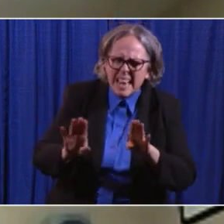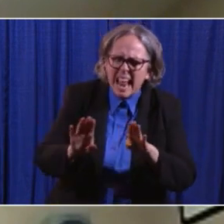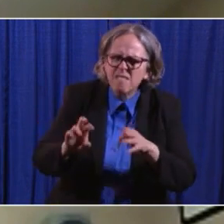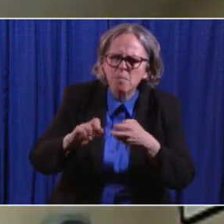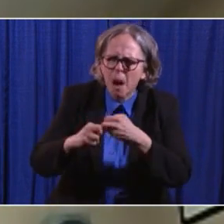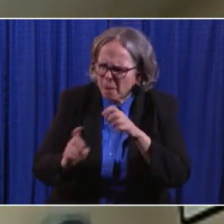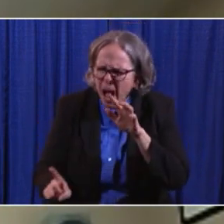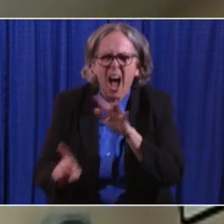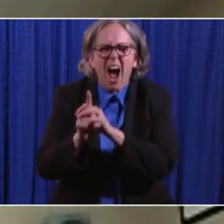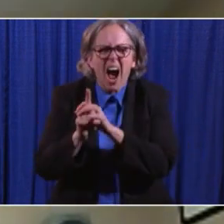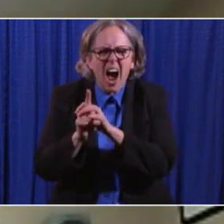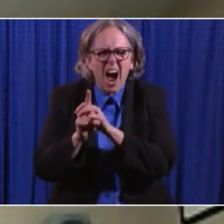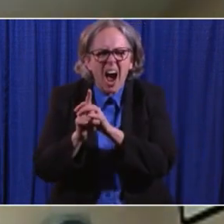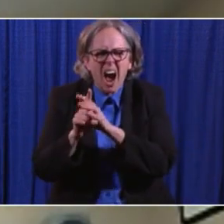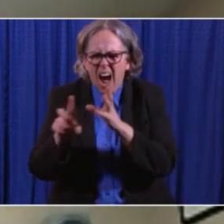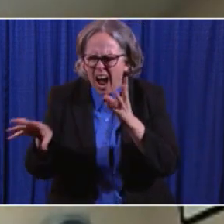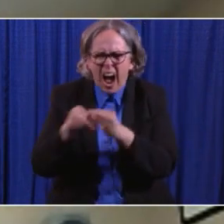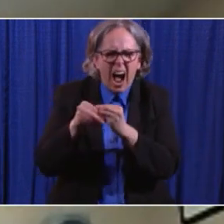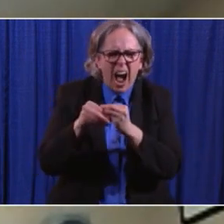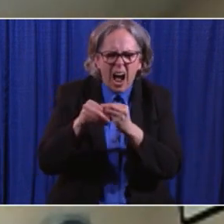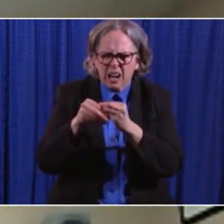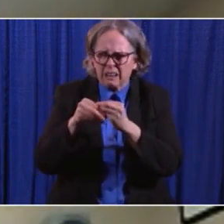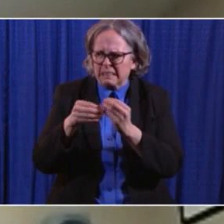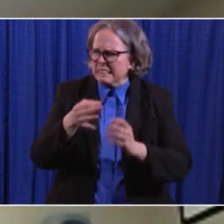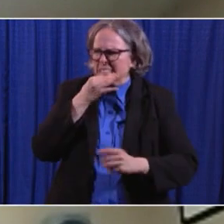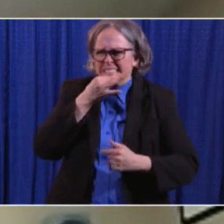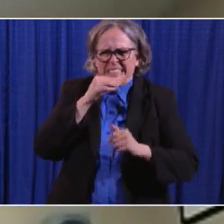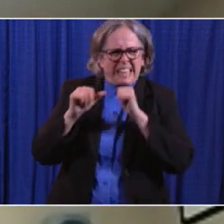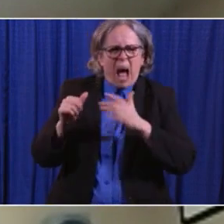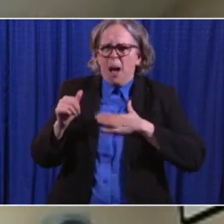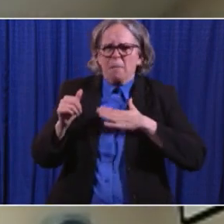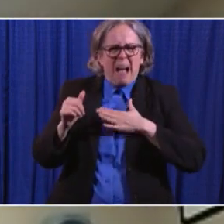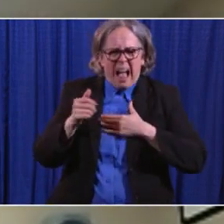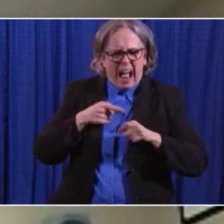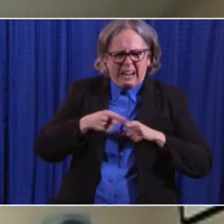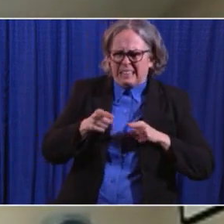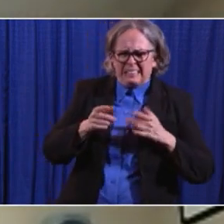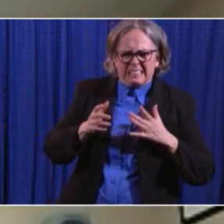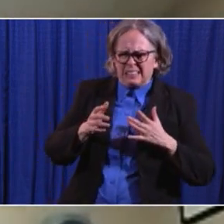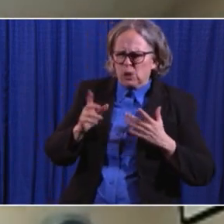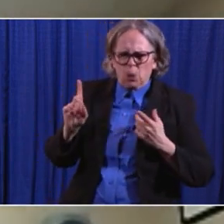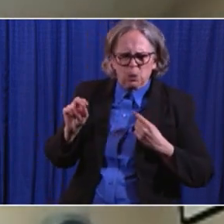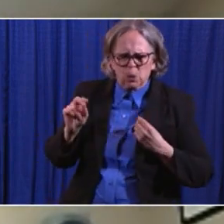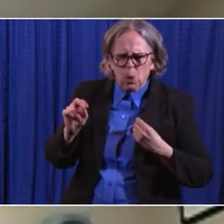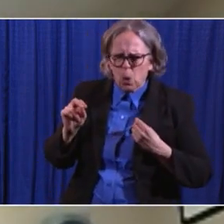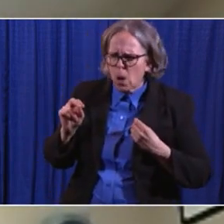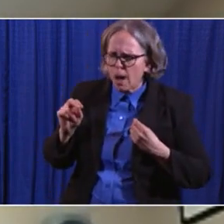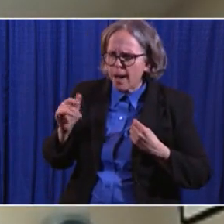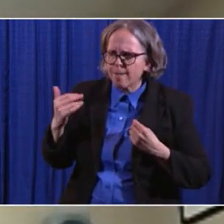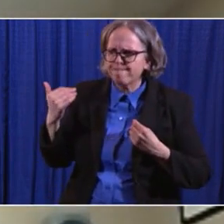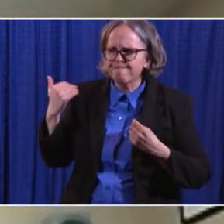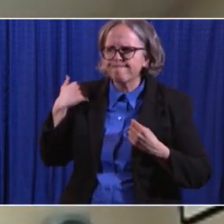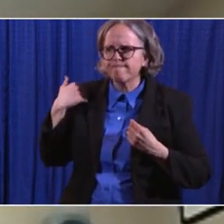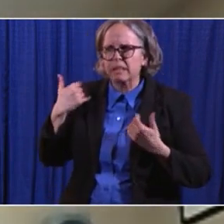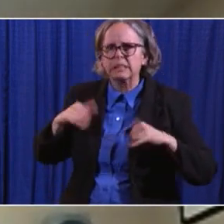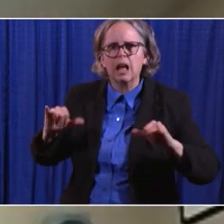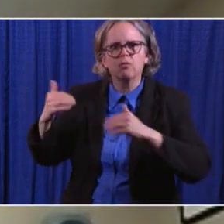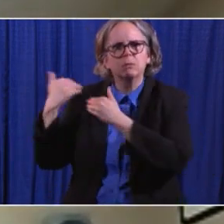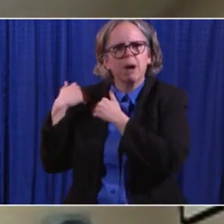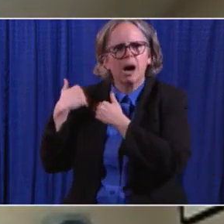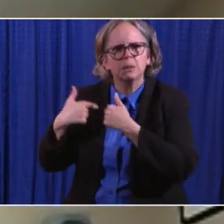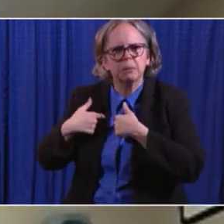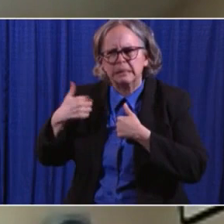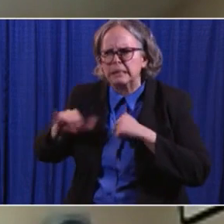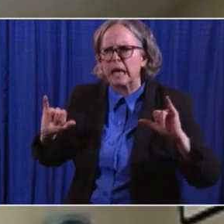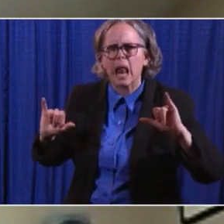that expertise. But nonetheless, it is our responsibility to make sure that those needs are met. We get the